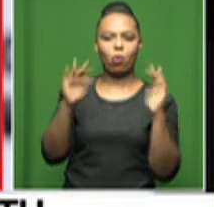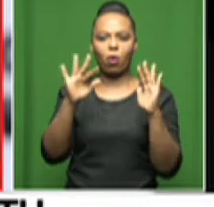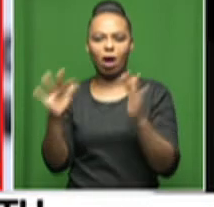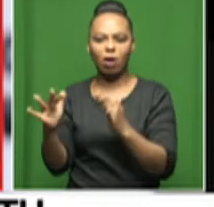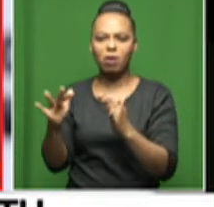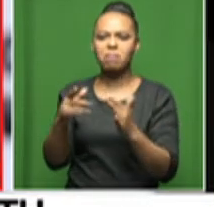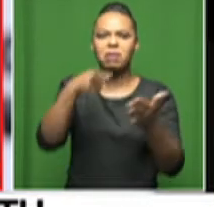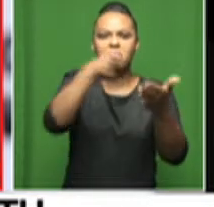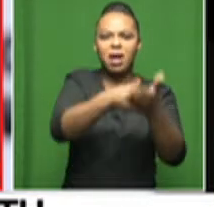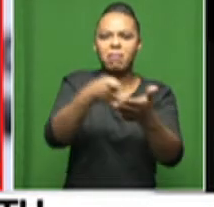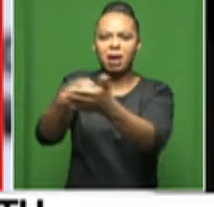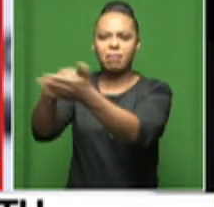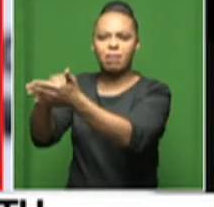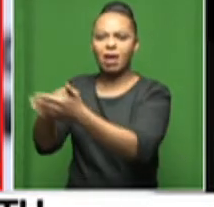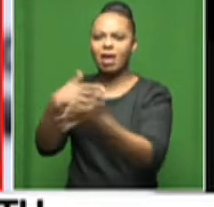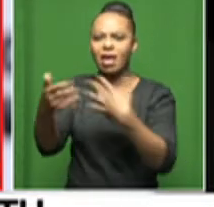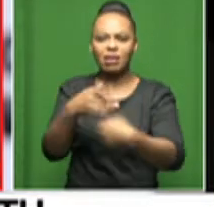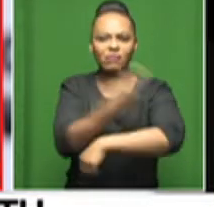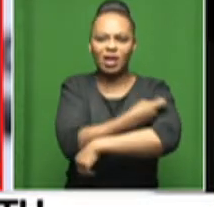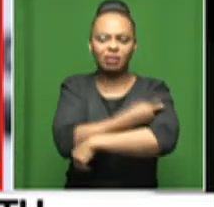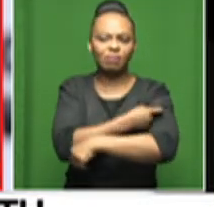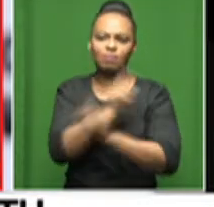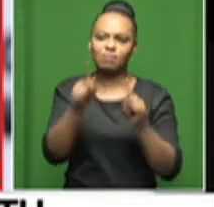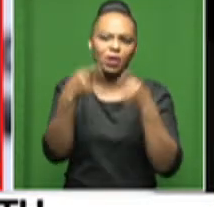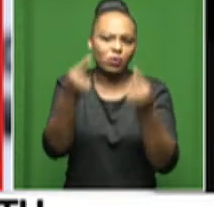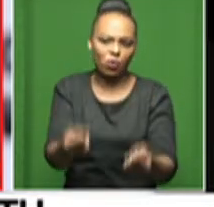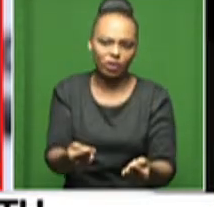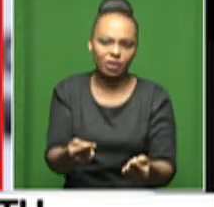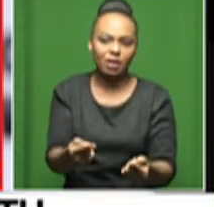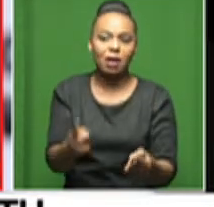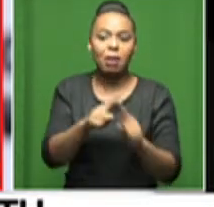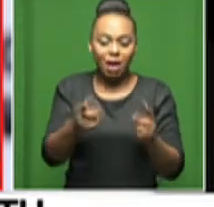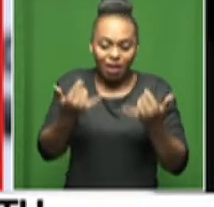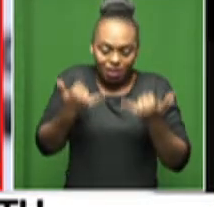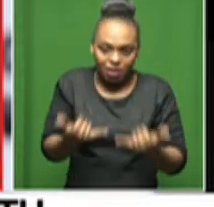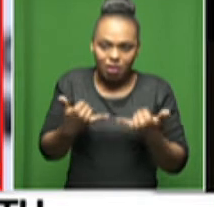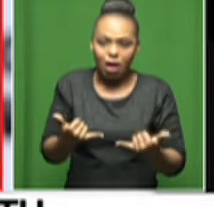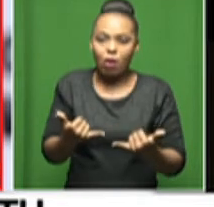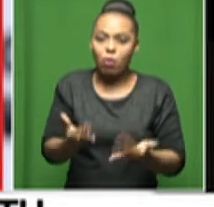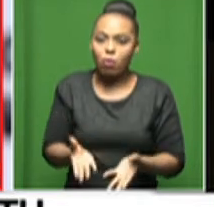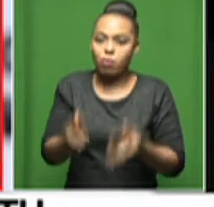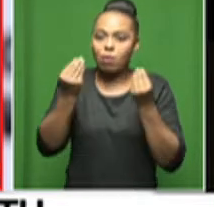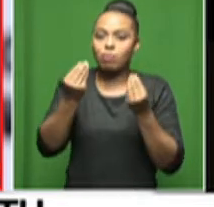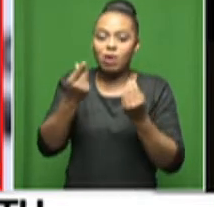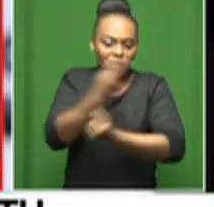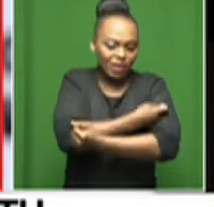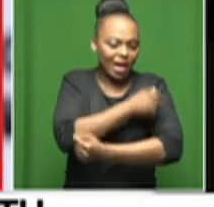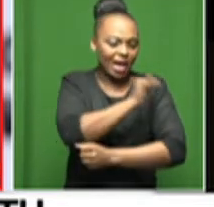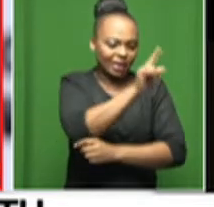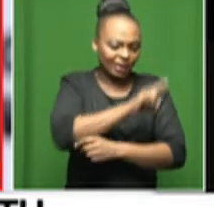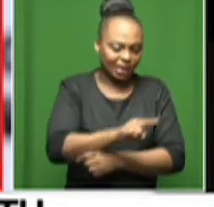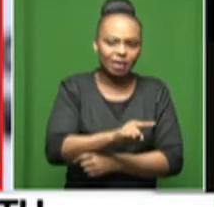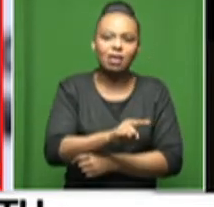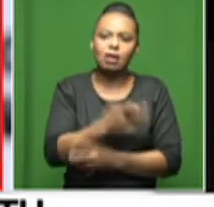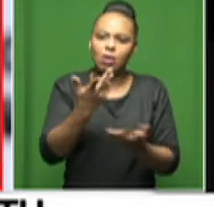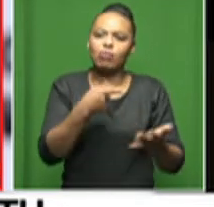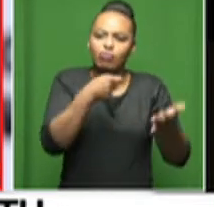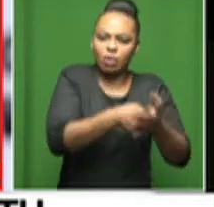putting any bid when we didn't have the results. Right now, as we're coming to this, the results were not out, but there were